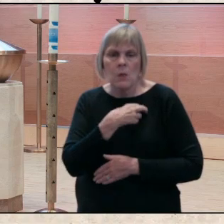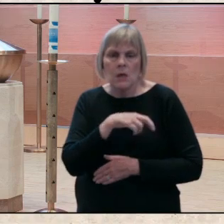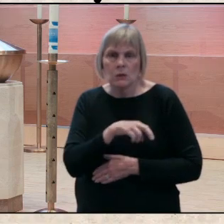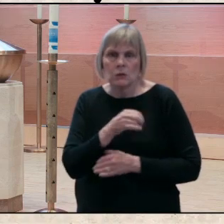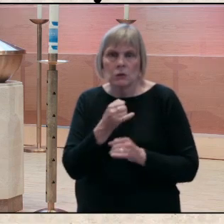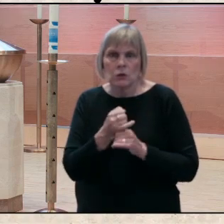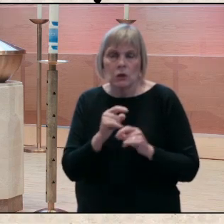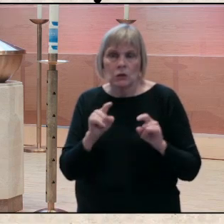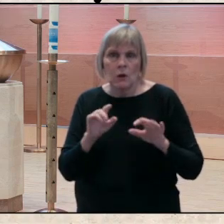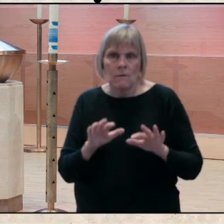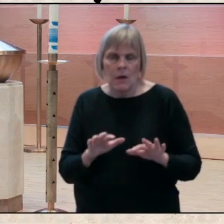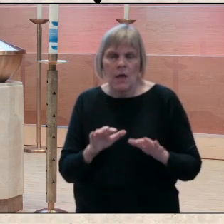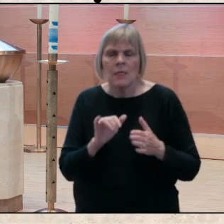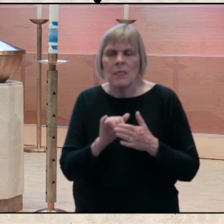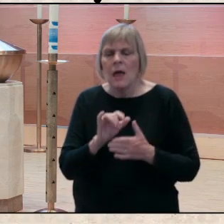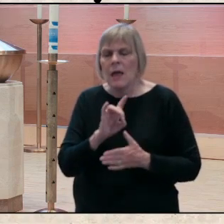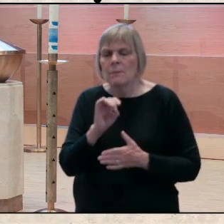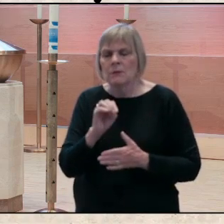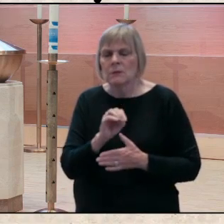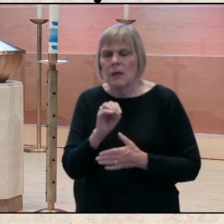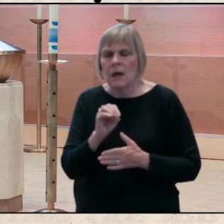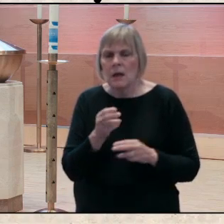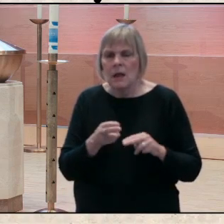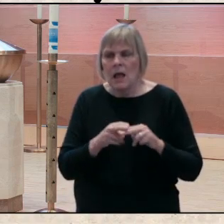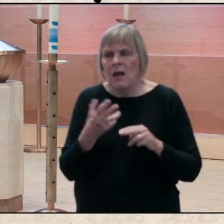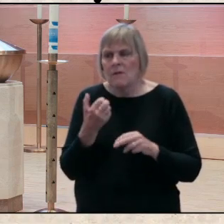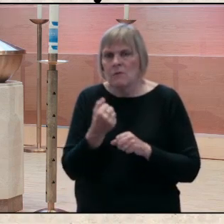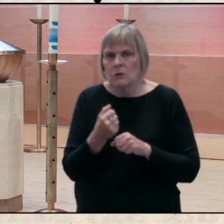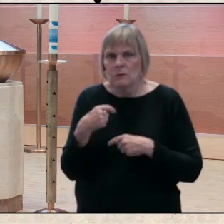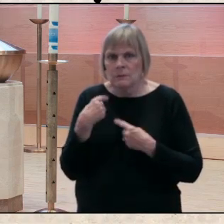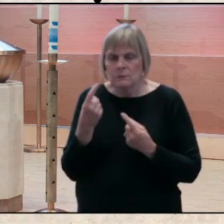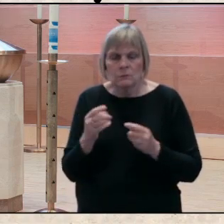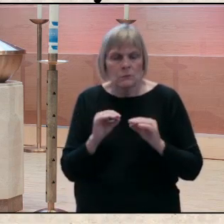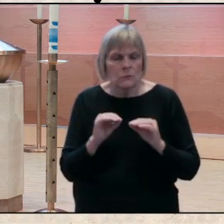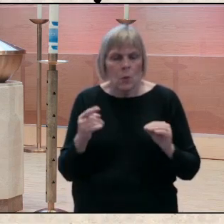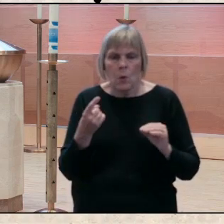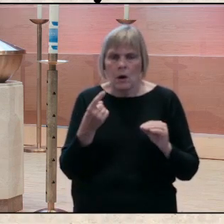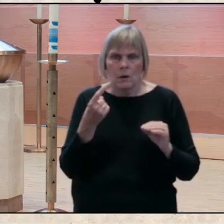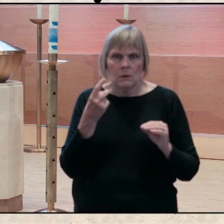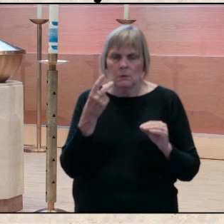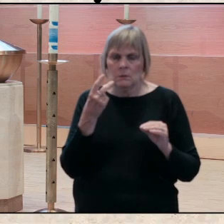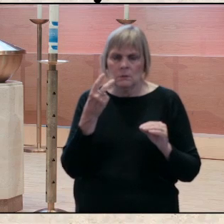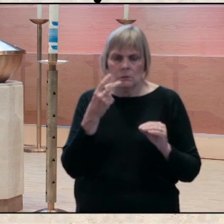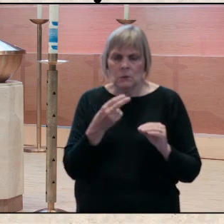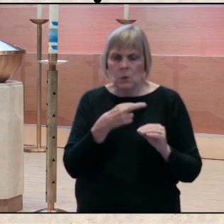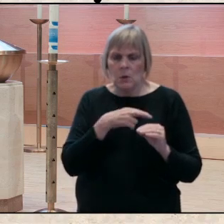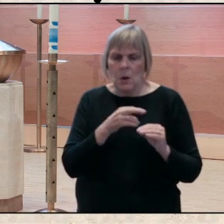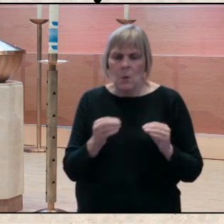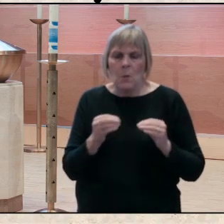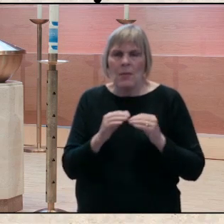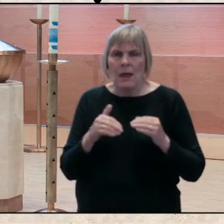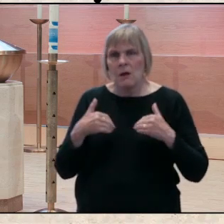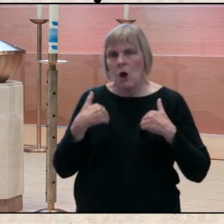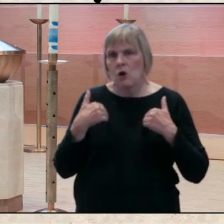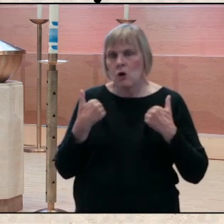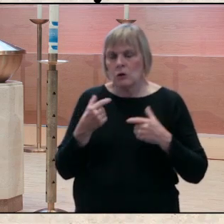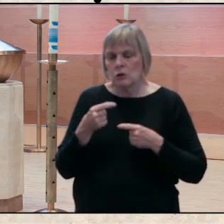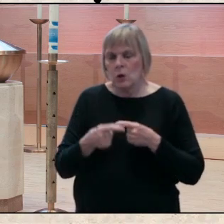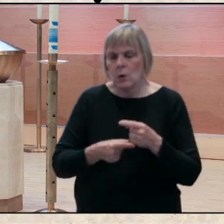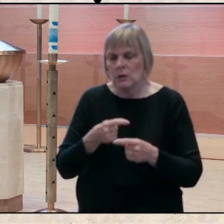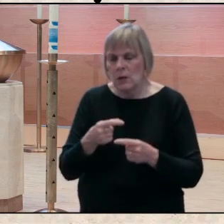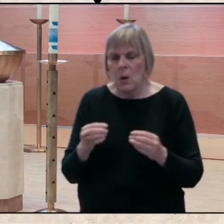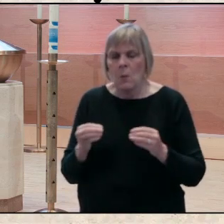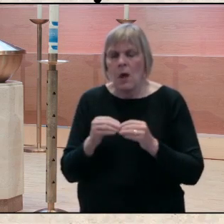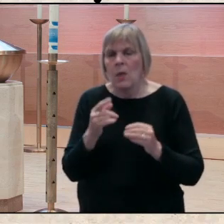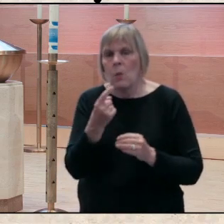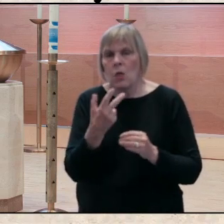Institute survey, which is up 8 percentage points in the past 5 years. Nowhere is this trend away from religion greater than in younger generations, where